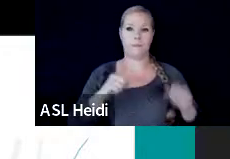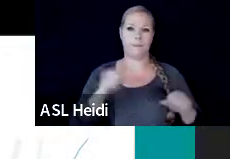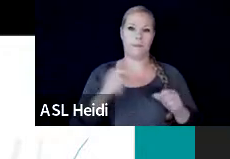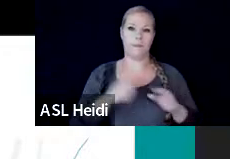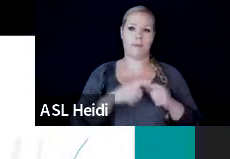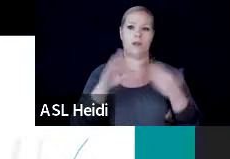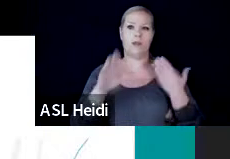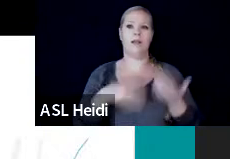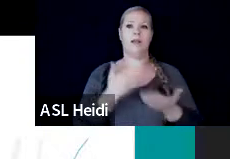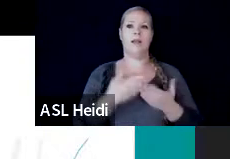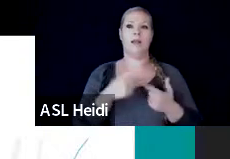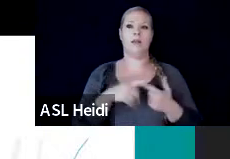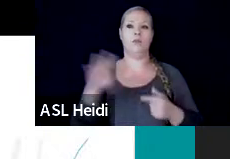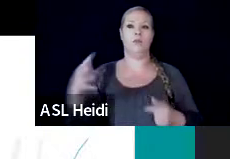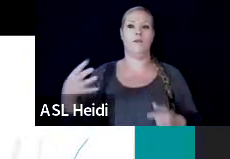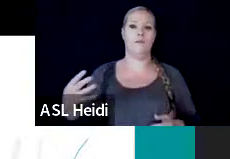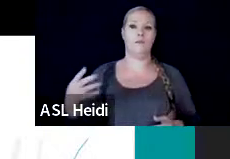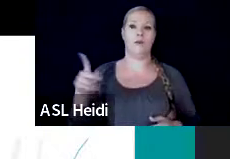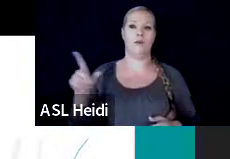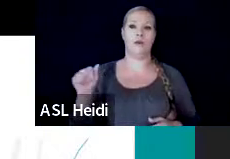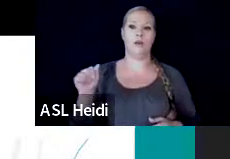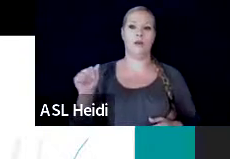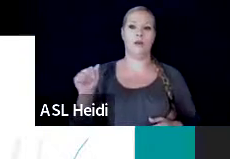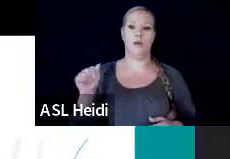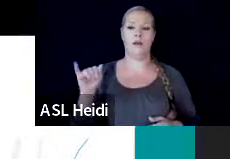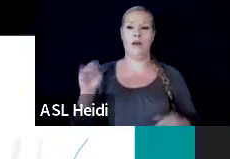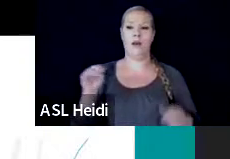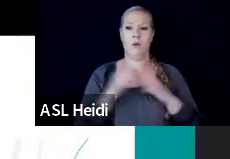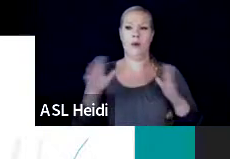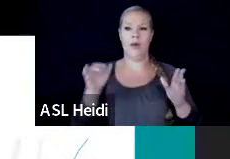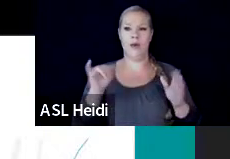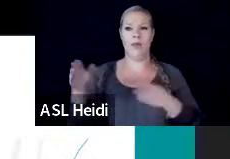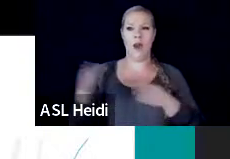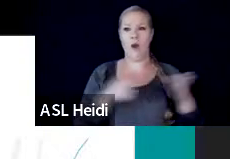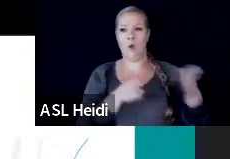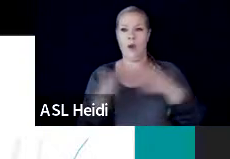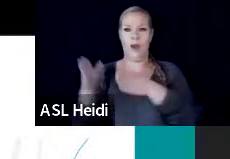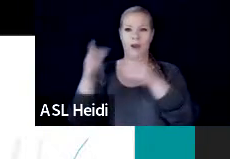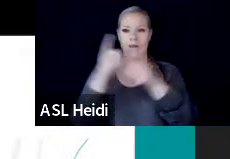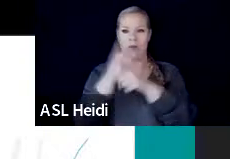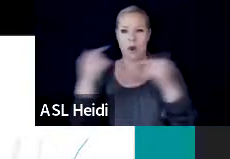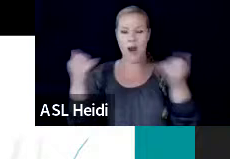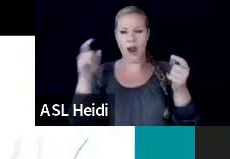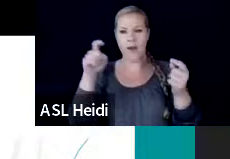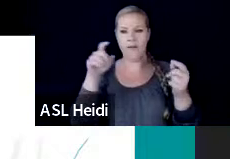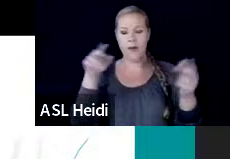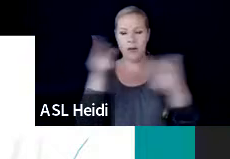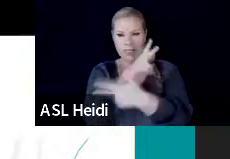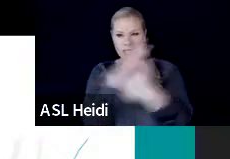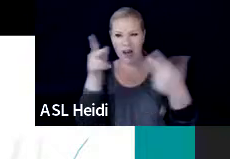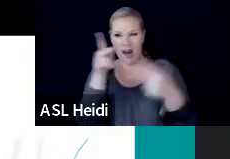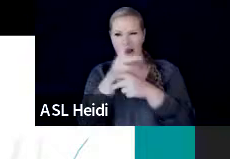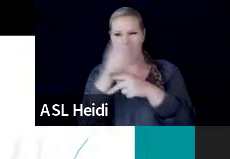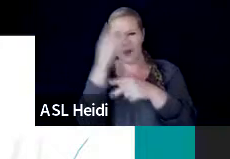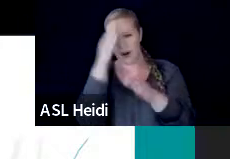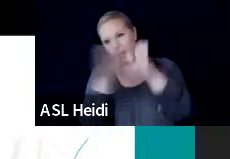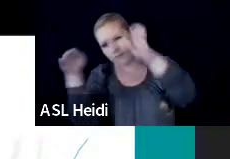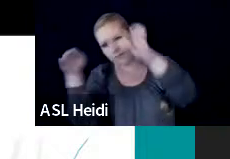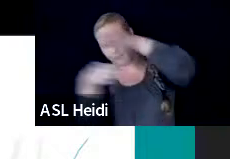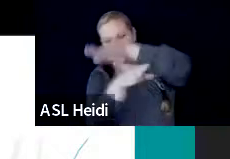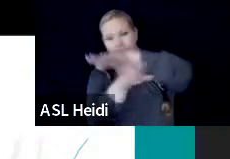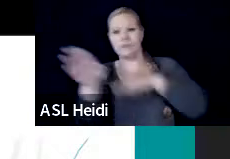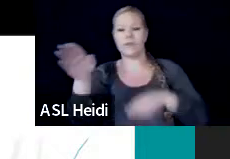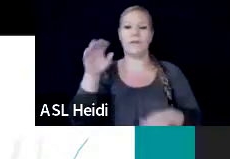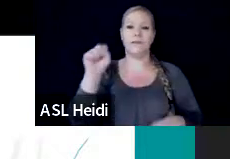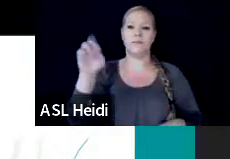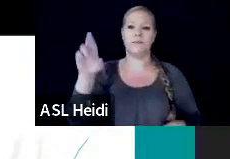Plain without that weave that occurs right now between SR 500 and Fourth Plain. So